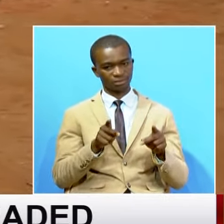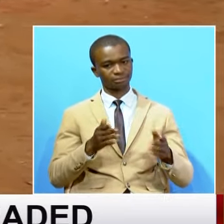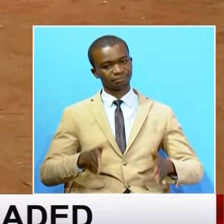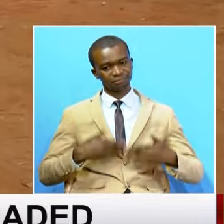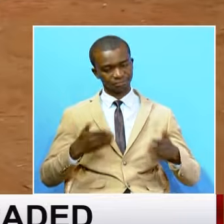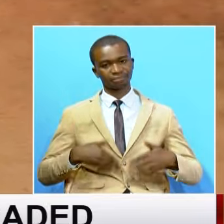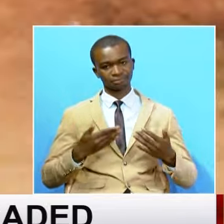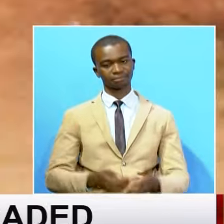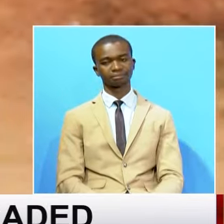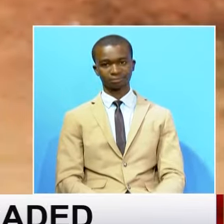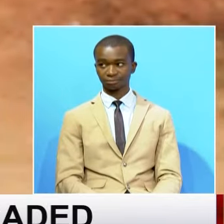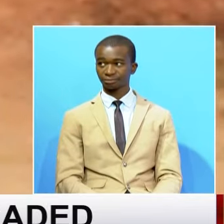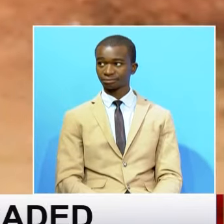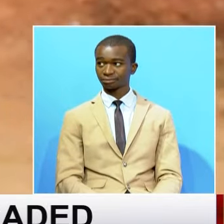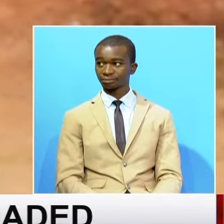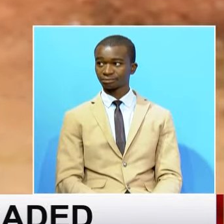Kimasala residents.